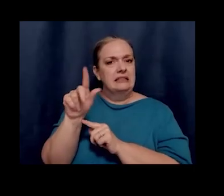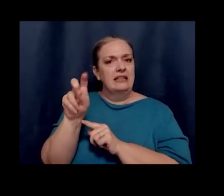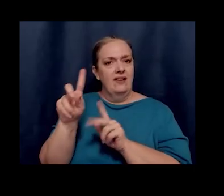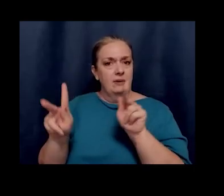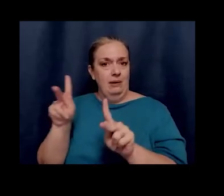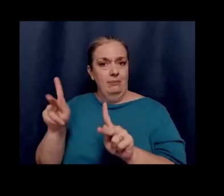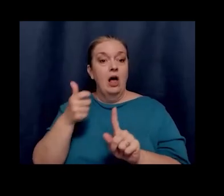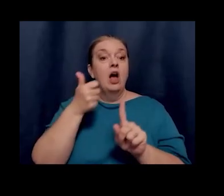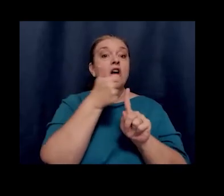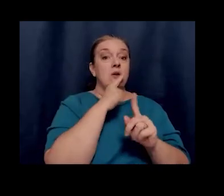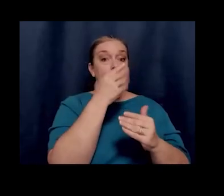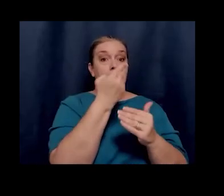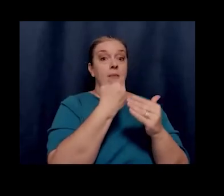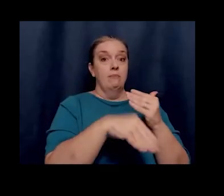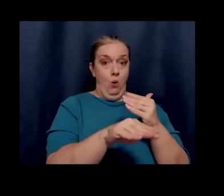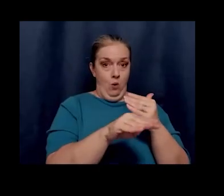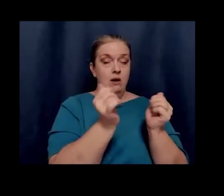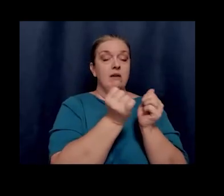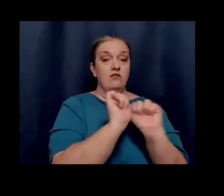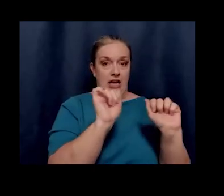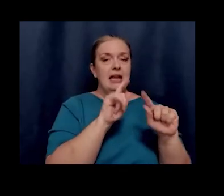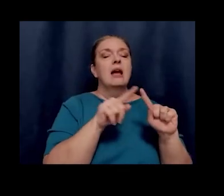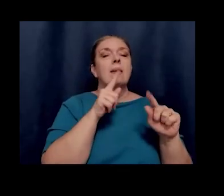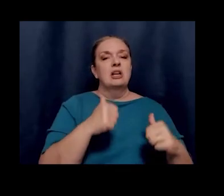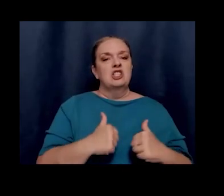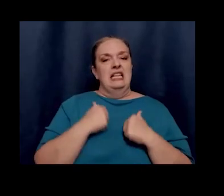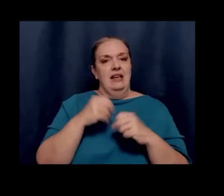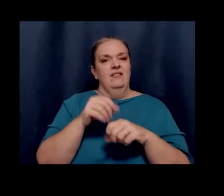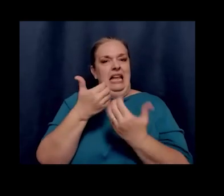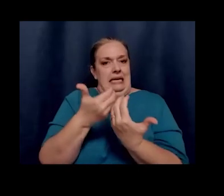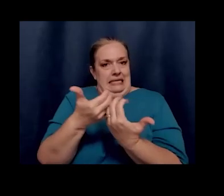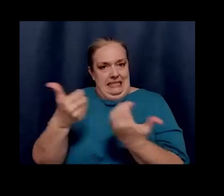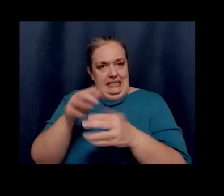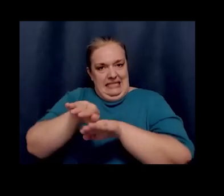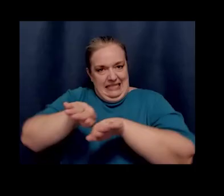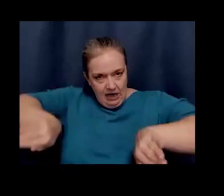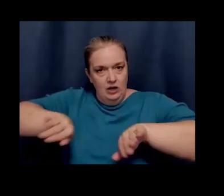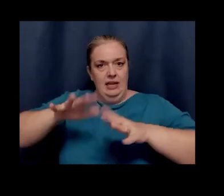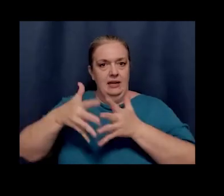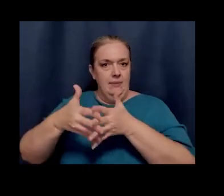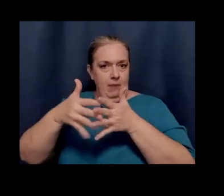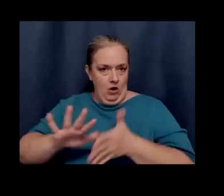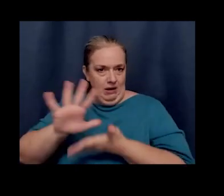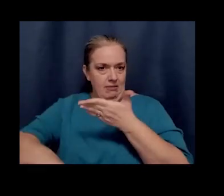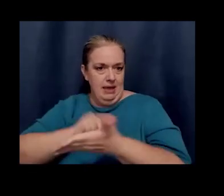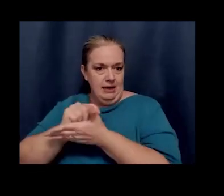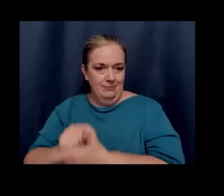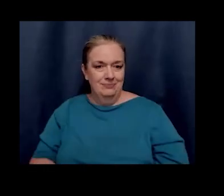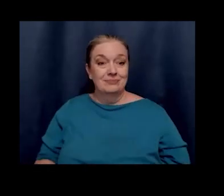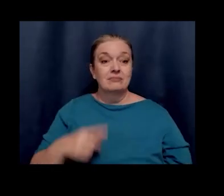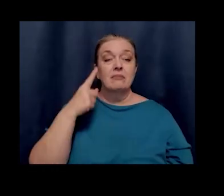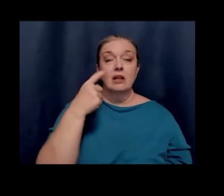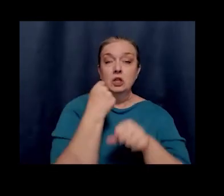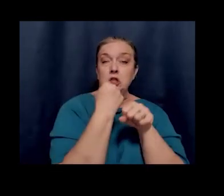born emancipated but living in a segregated America. And this is what